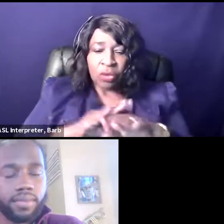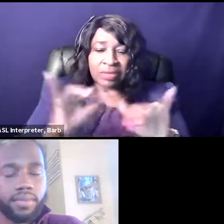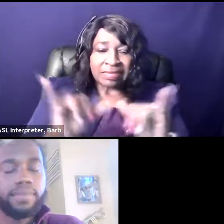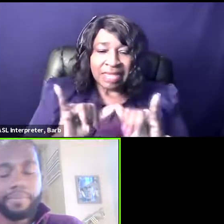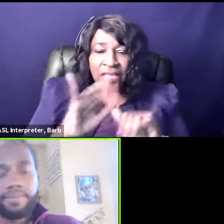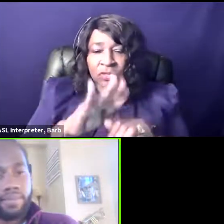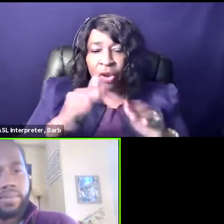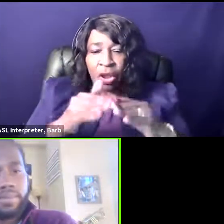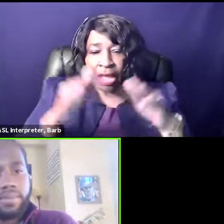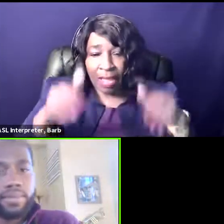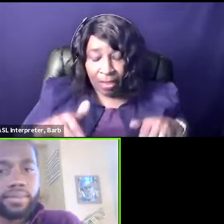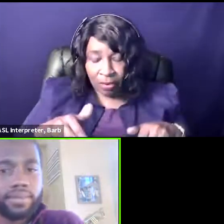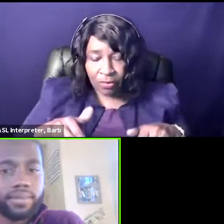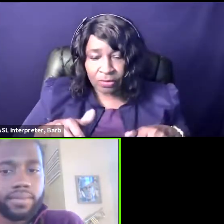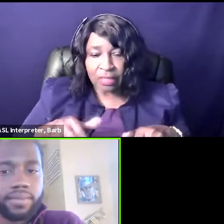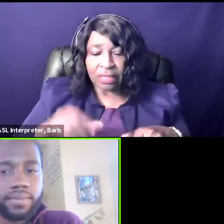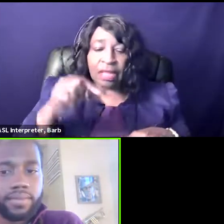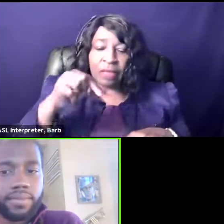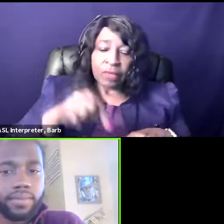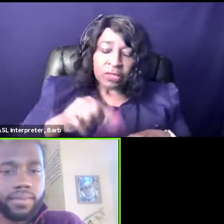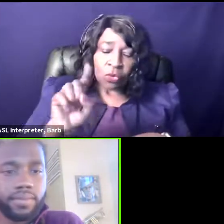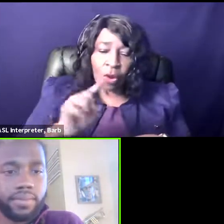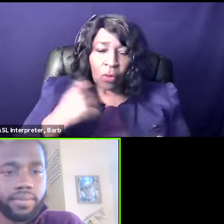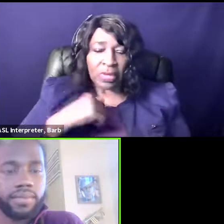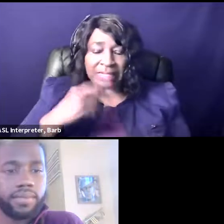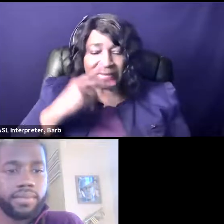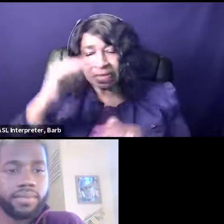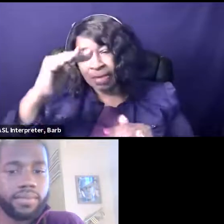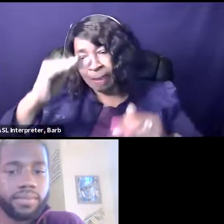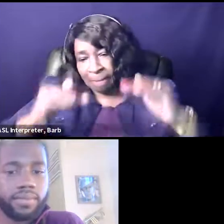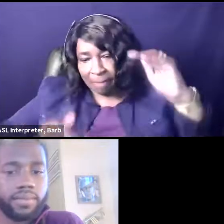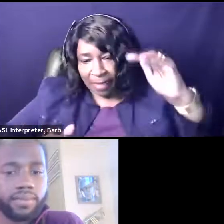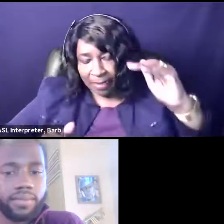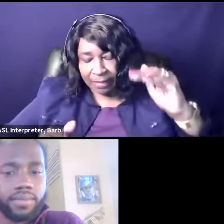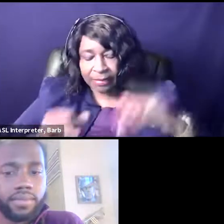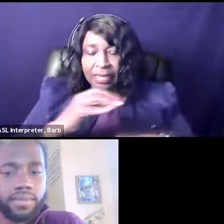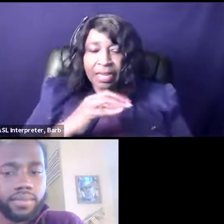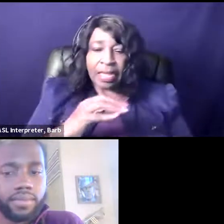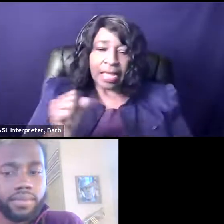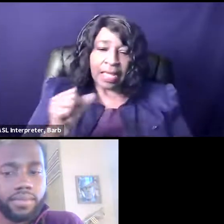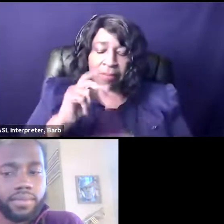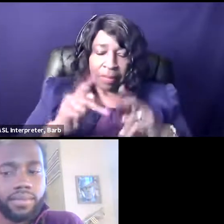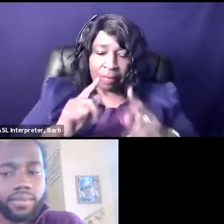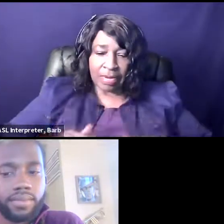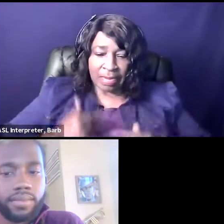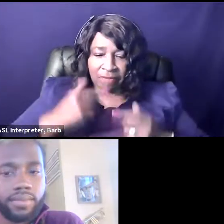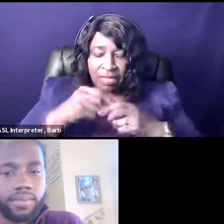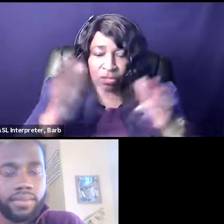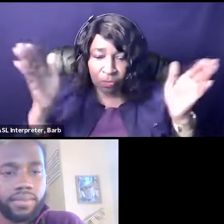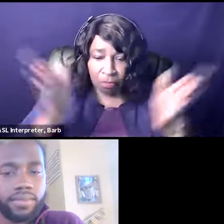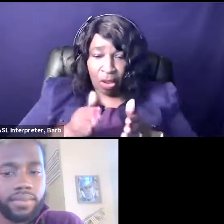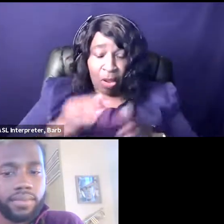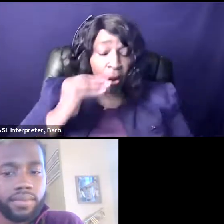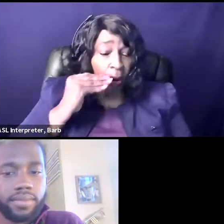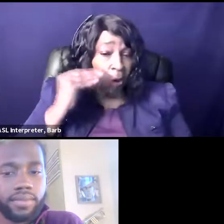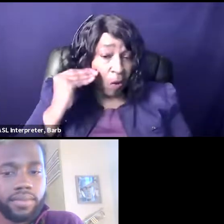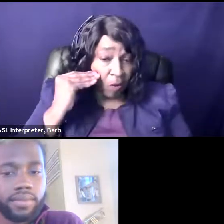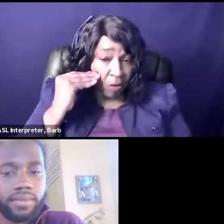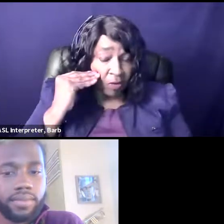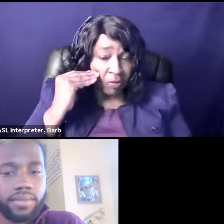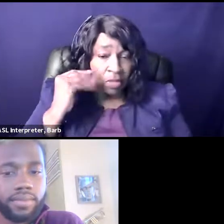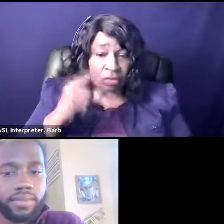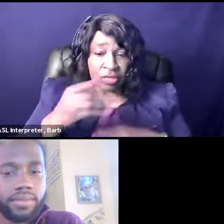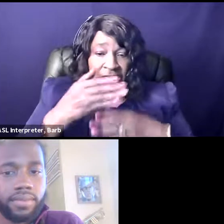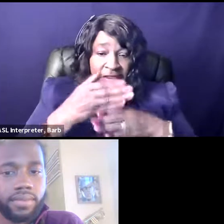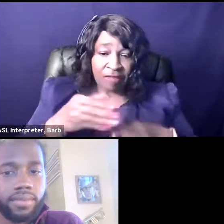home. And so this is where we see that imbalance and disparity. So people living in smaller homes, so when you divide that